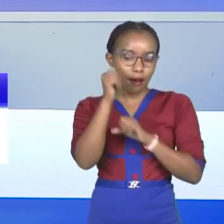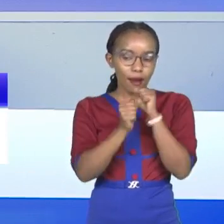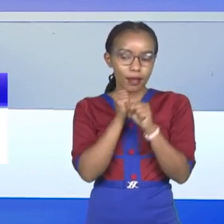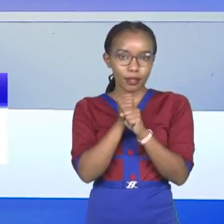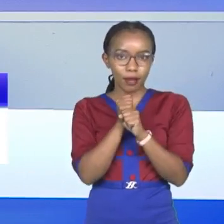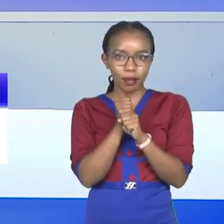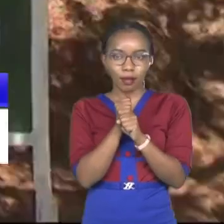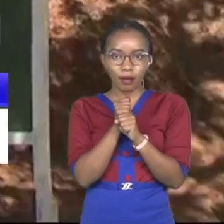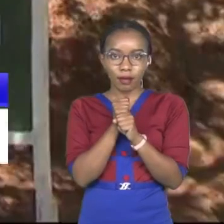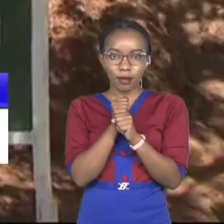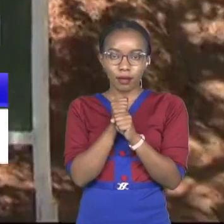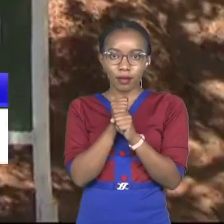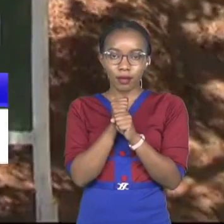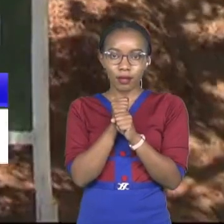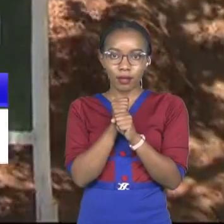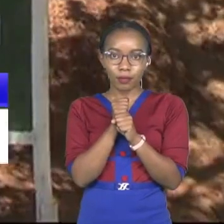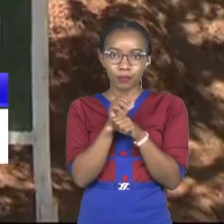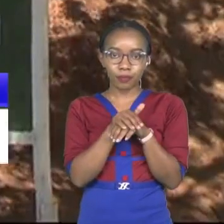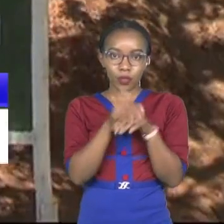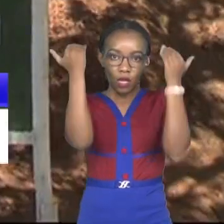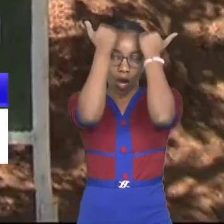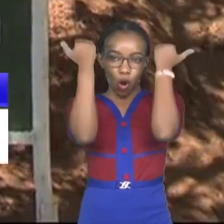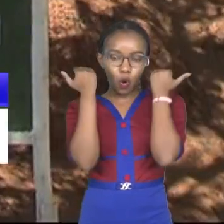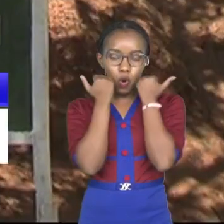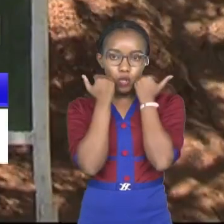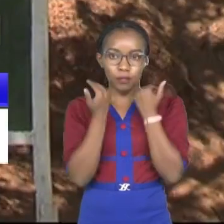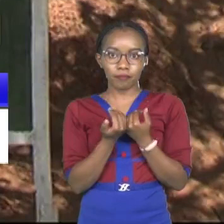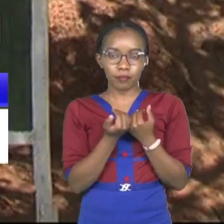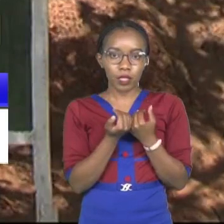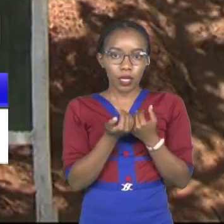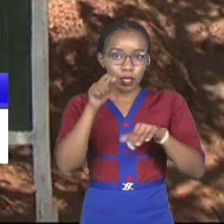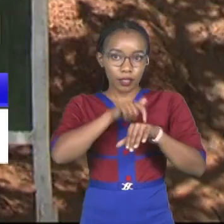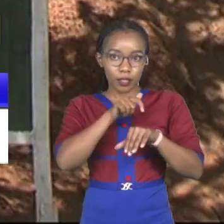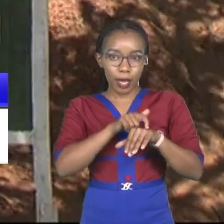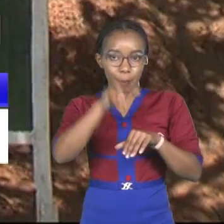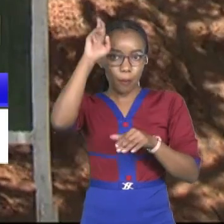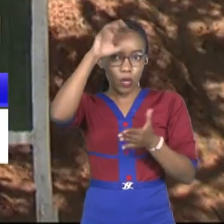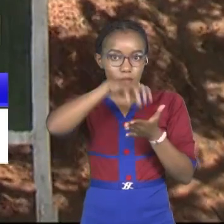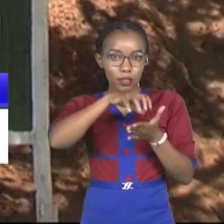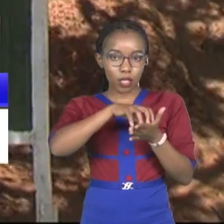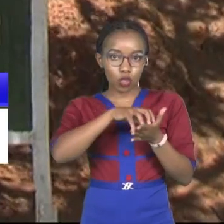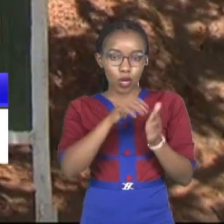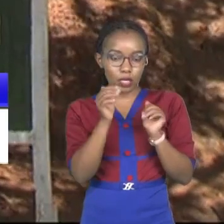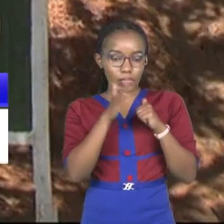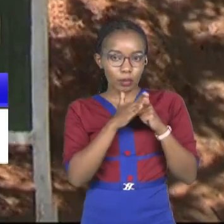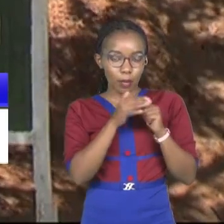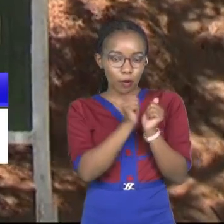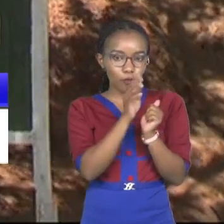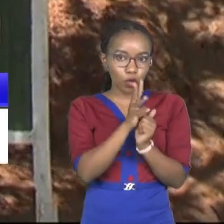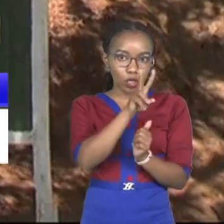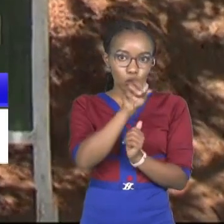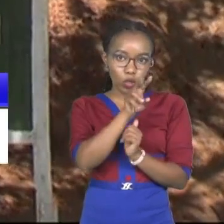his story. The court heard that Henry Mutunga, while within MAKUENI police station on September 14,